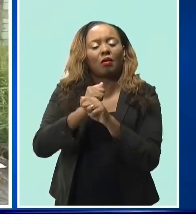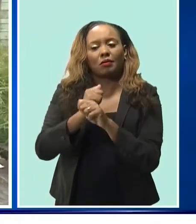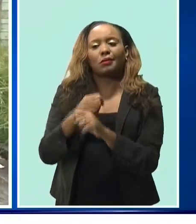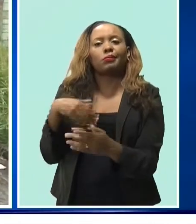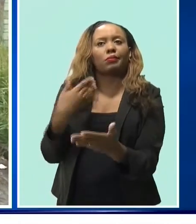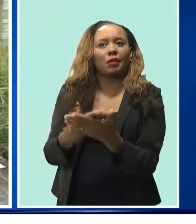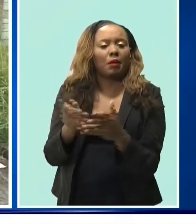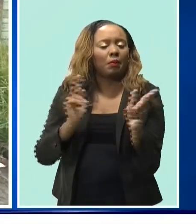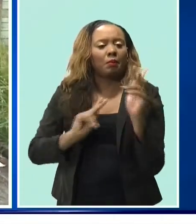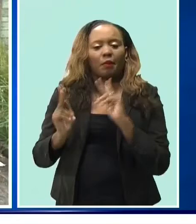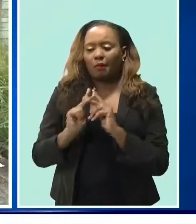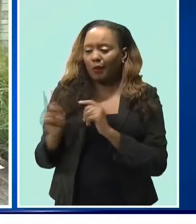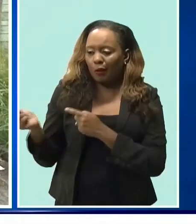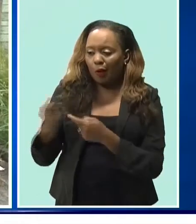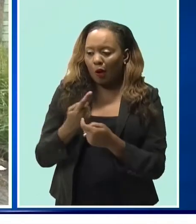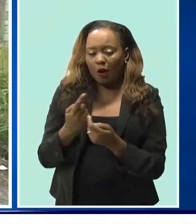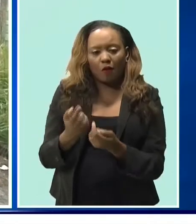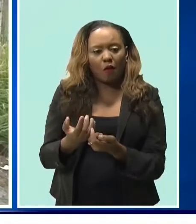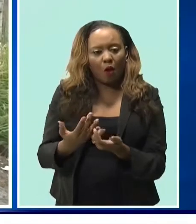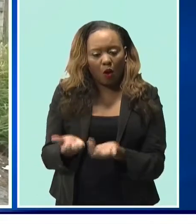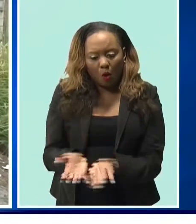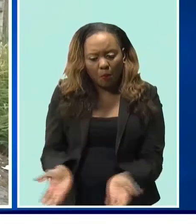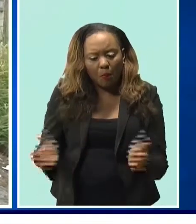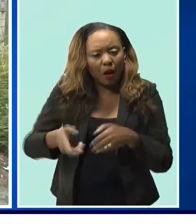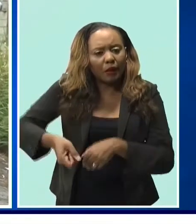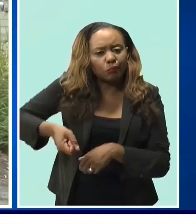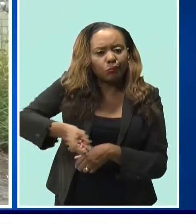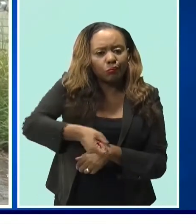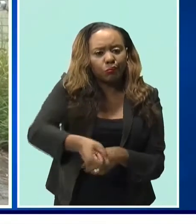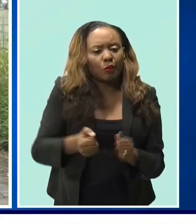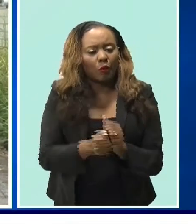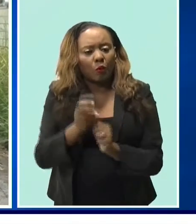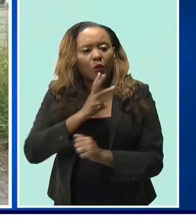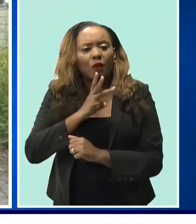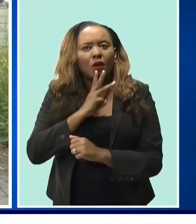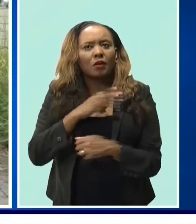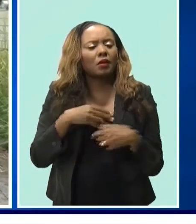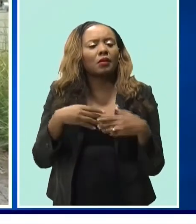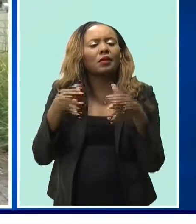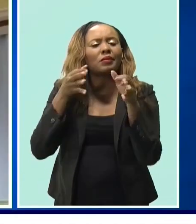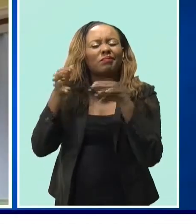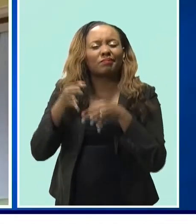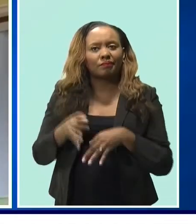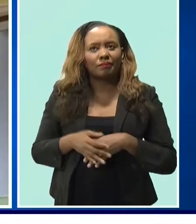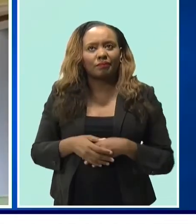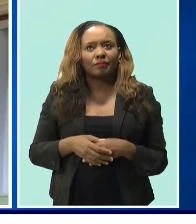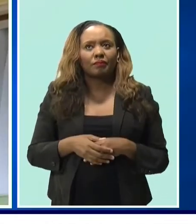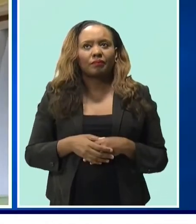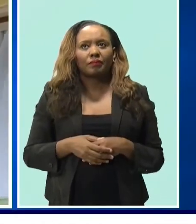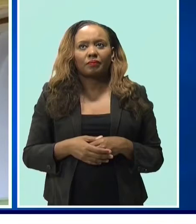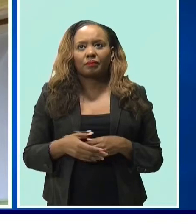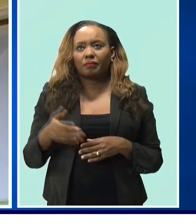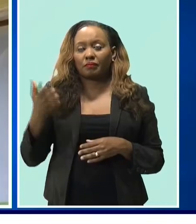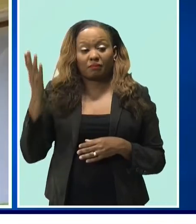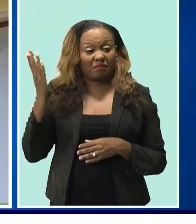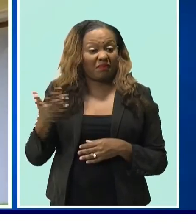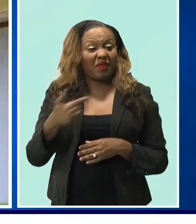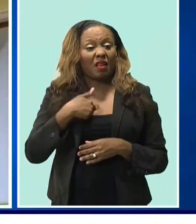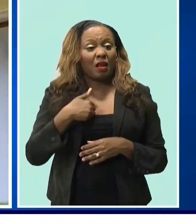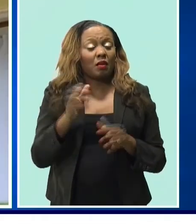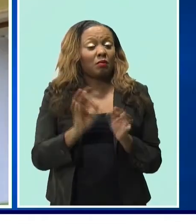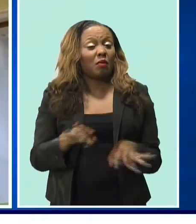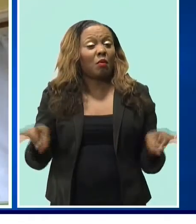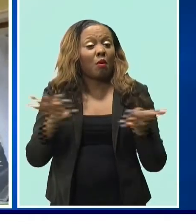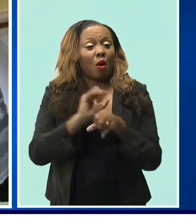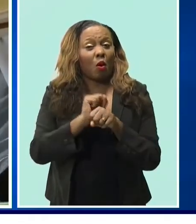and people were able to get some water. Some of the residents explained what they were going through. Me being an essential worker, have to be